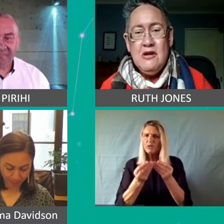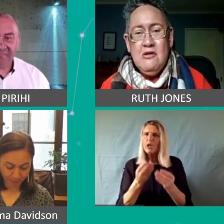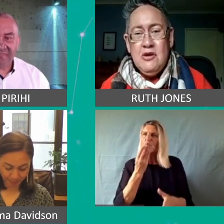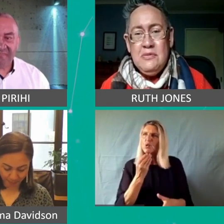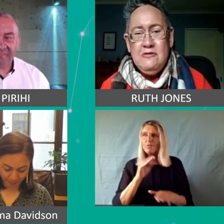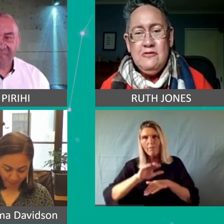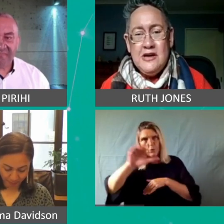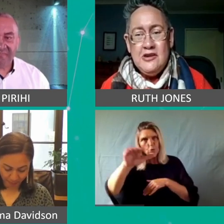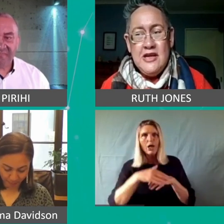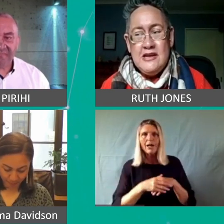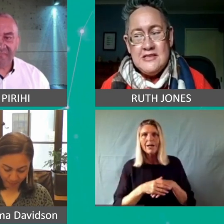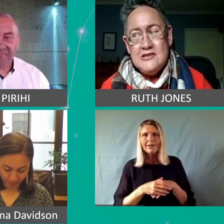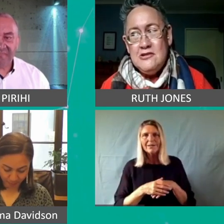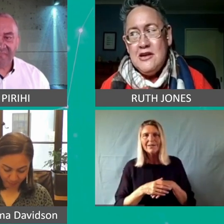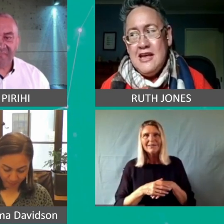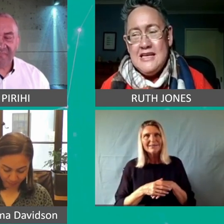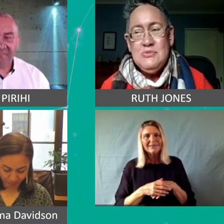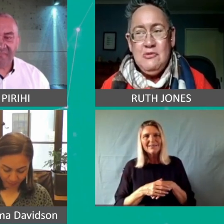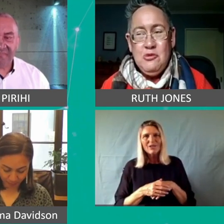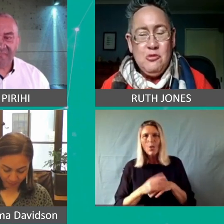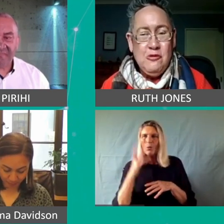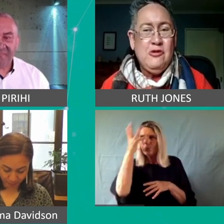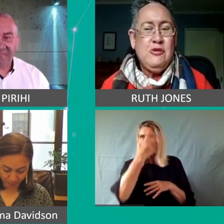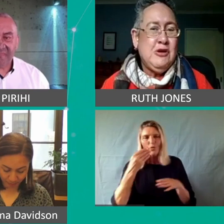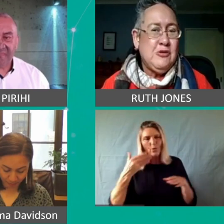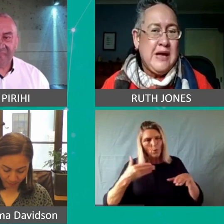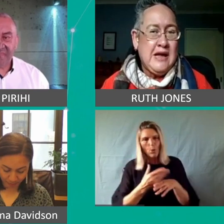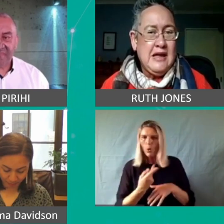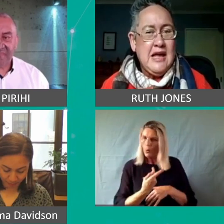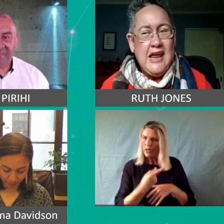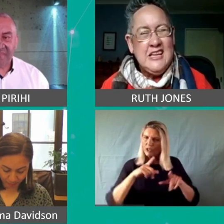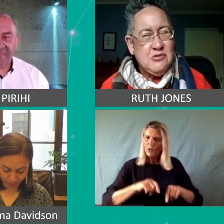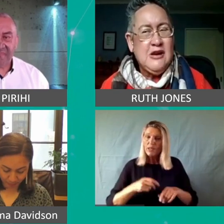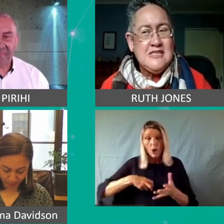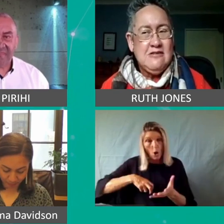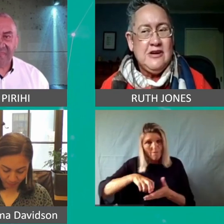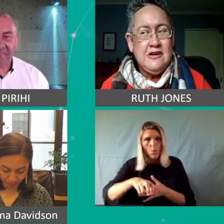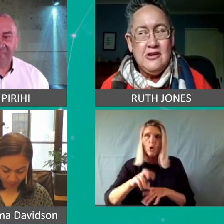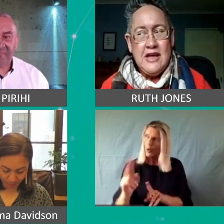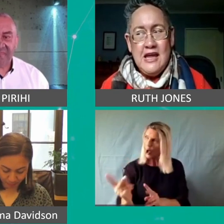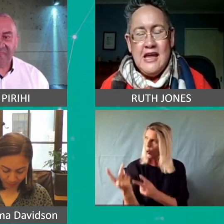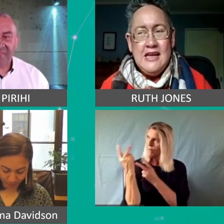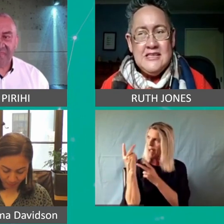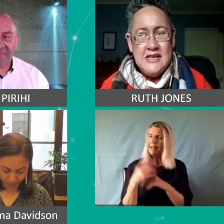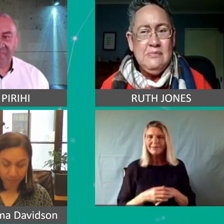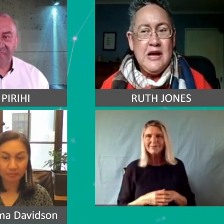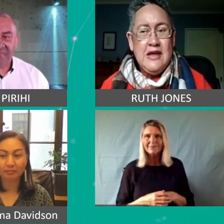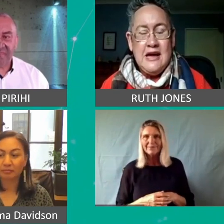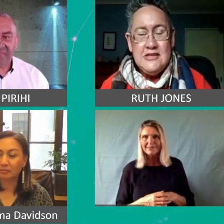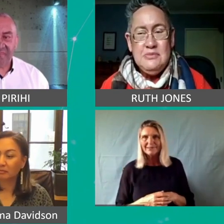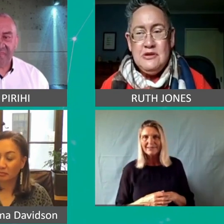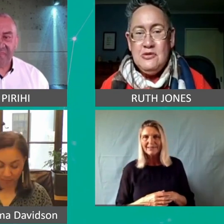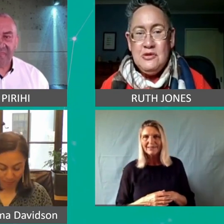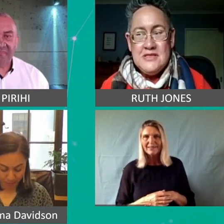So what a beautiful whakatauki it is to, as we walk forward, we look back and let's realise that whakatauki, let's think about